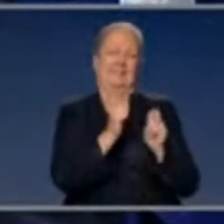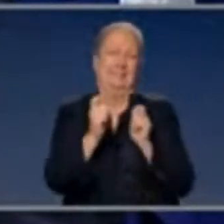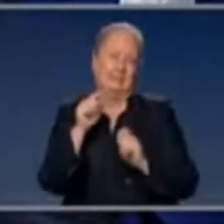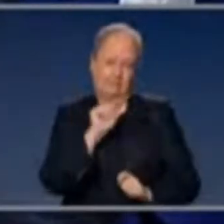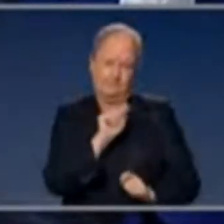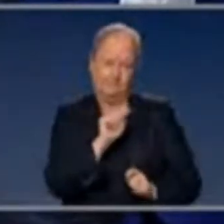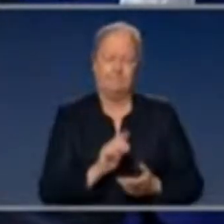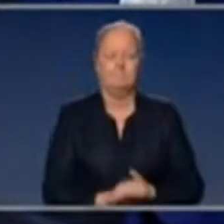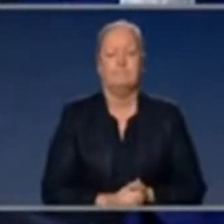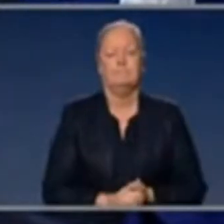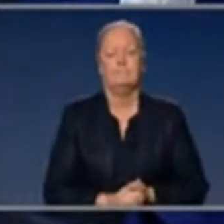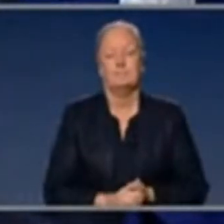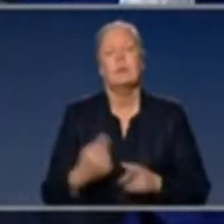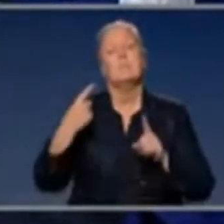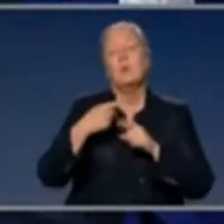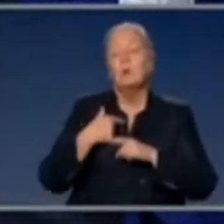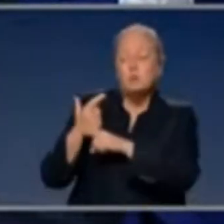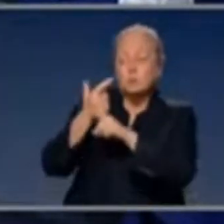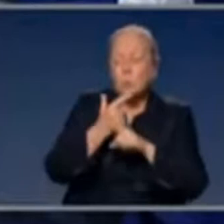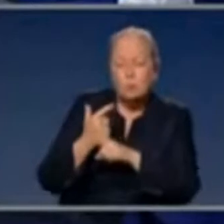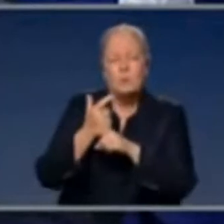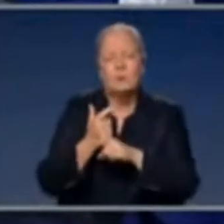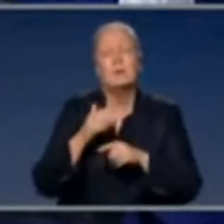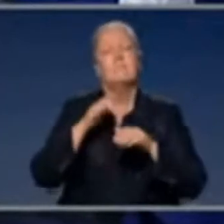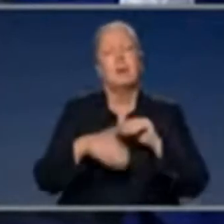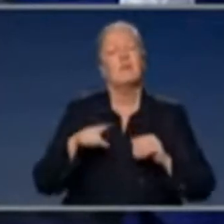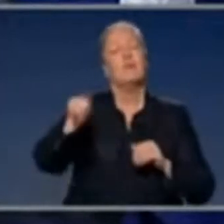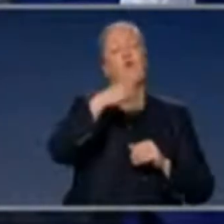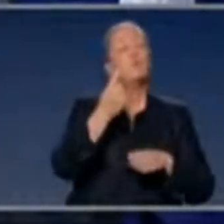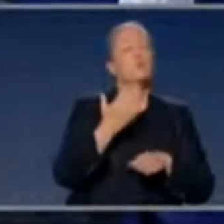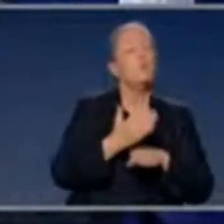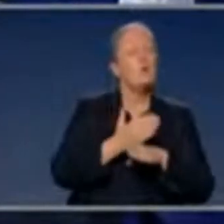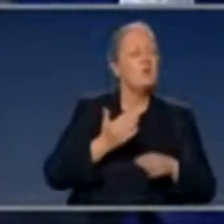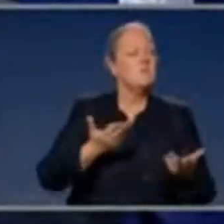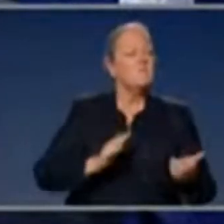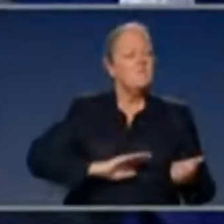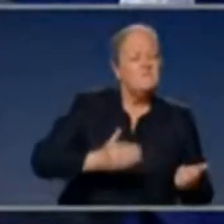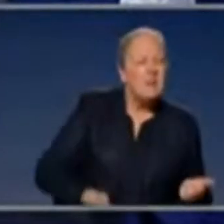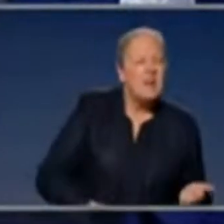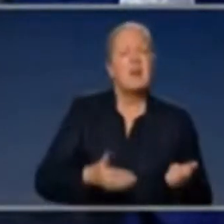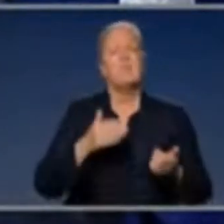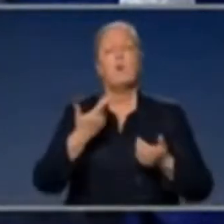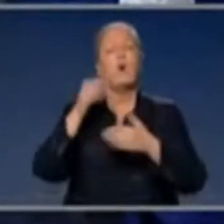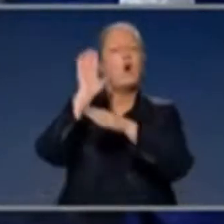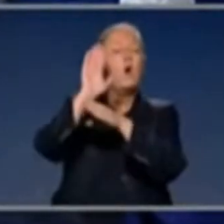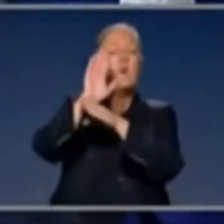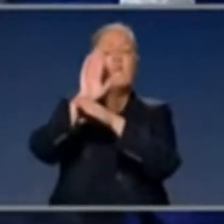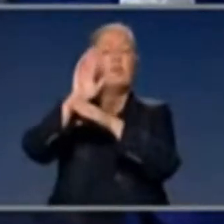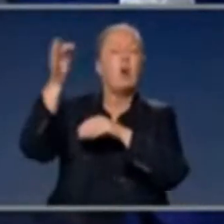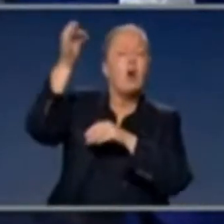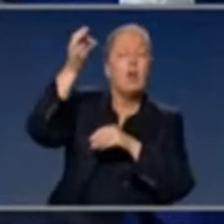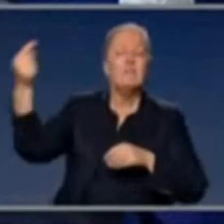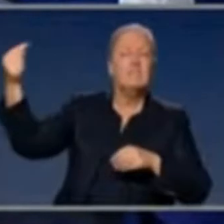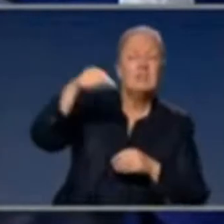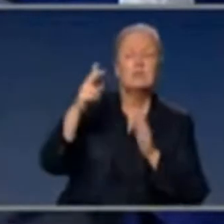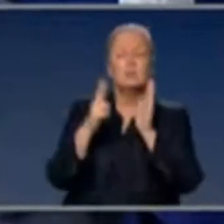we also agreed an arrangement regarding seasonal workers that largely deals with those who are already here, but where there is a need to have